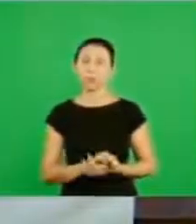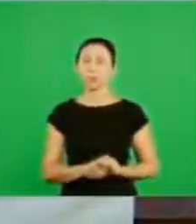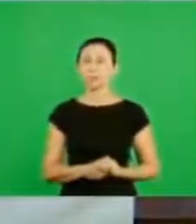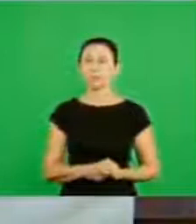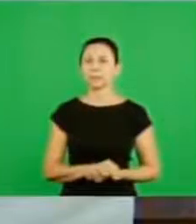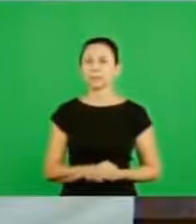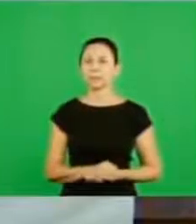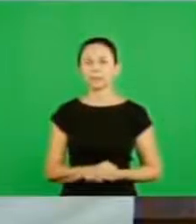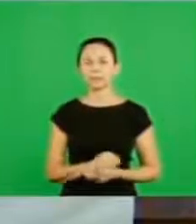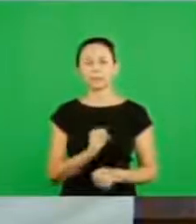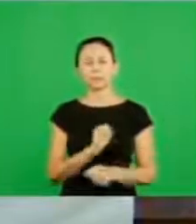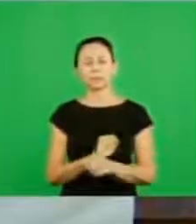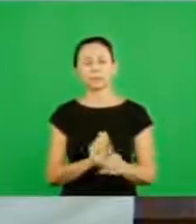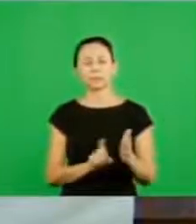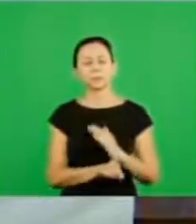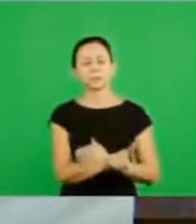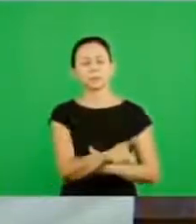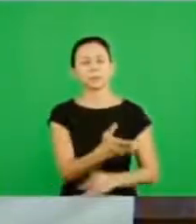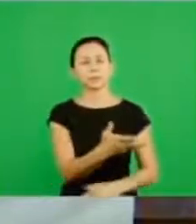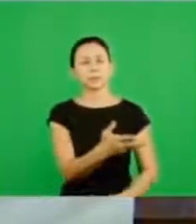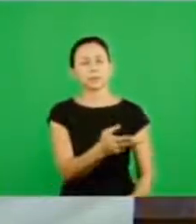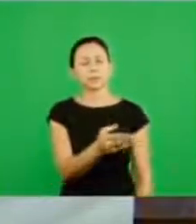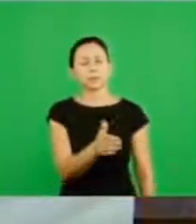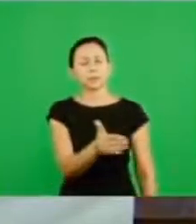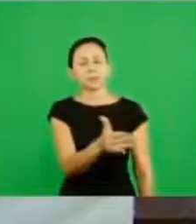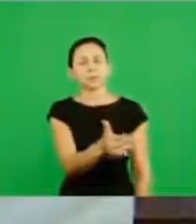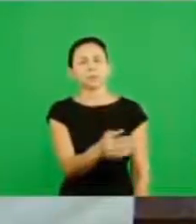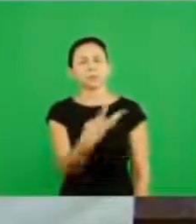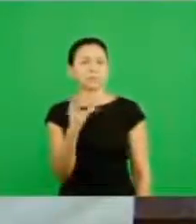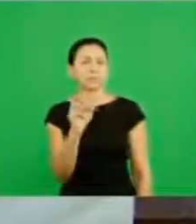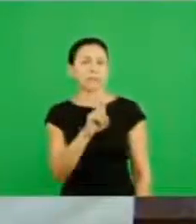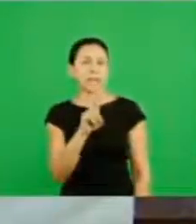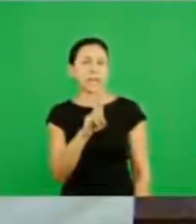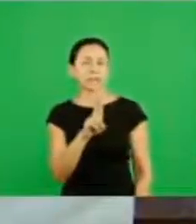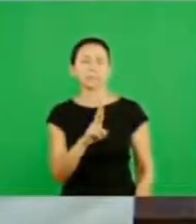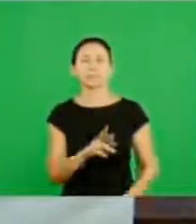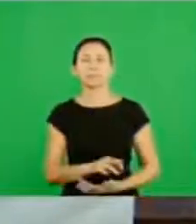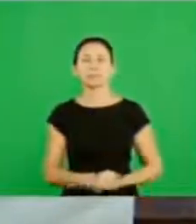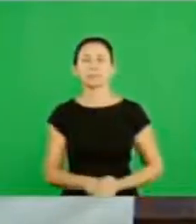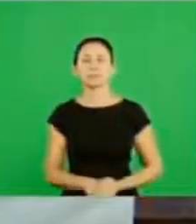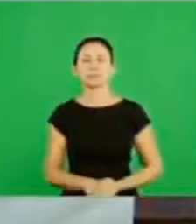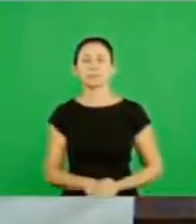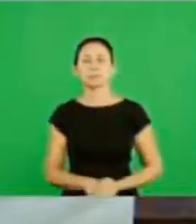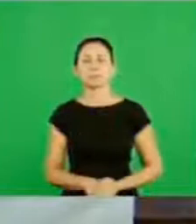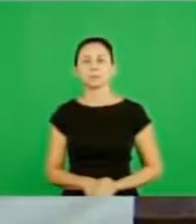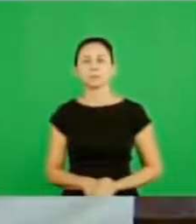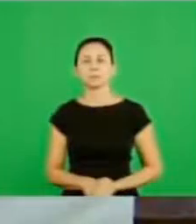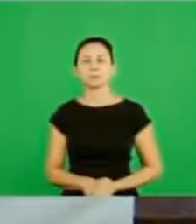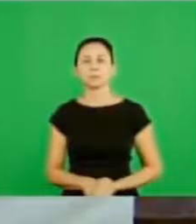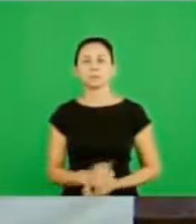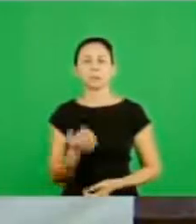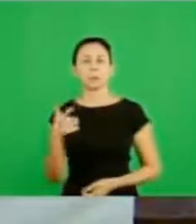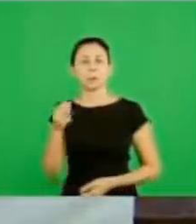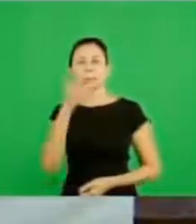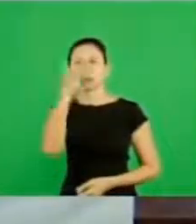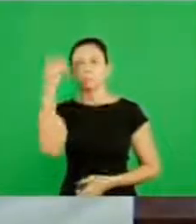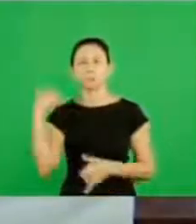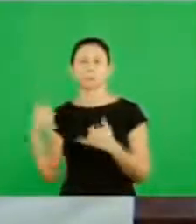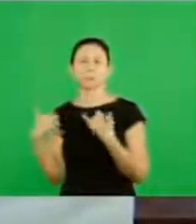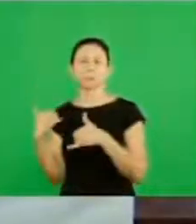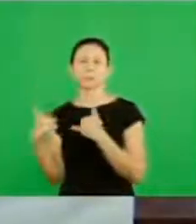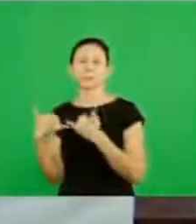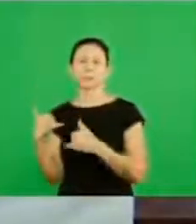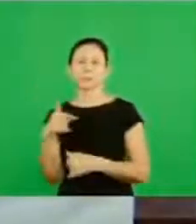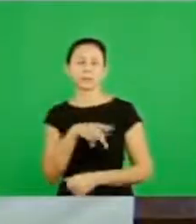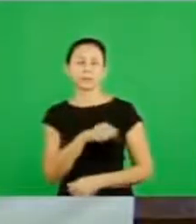I want to sell the fish. And I don't know if they were interested or not, but it was a fish. He's like, how much is a fish? It's like 30 reels.